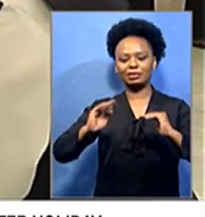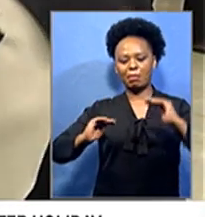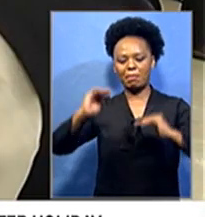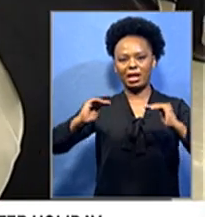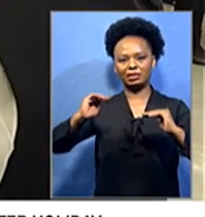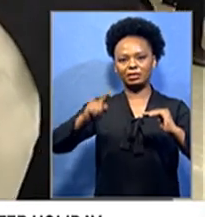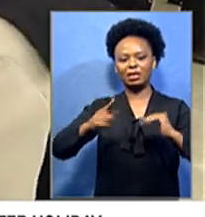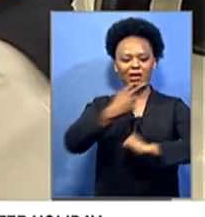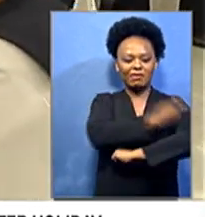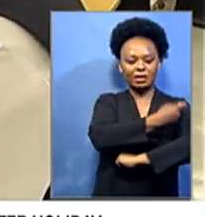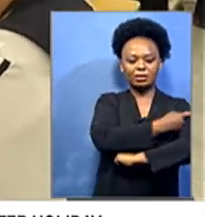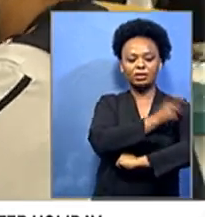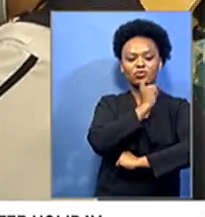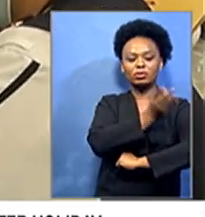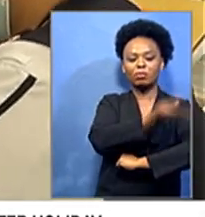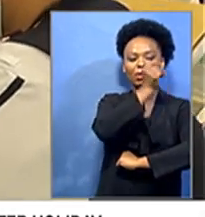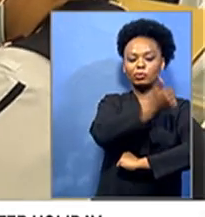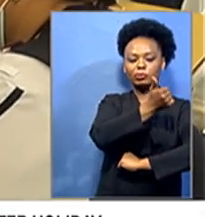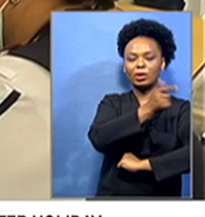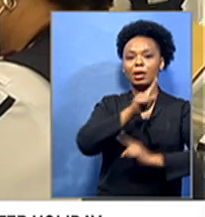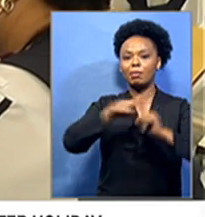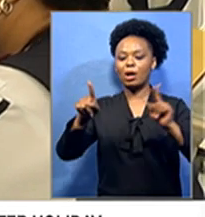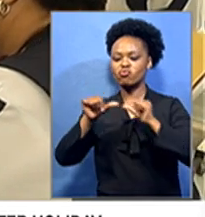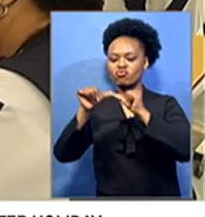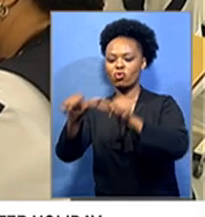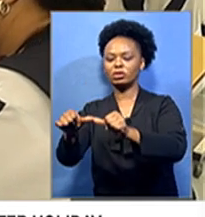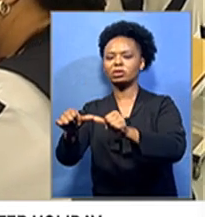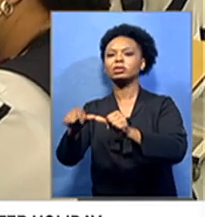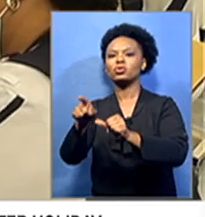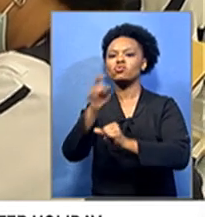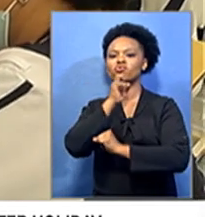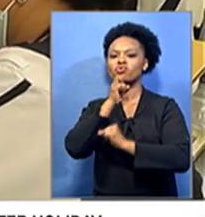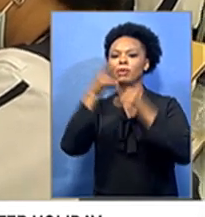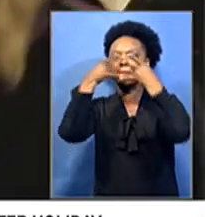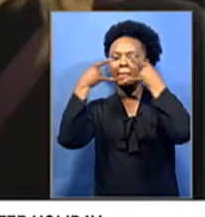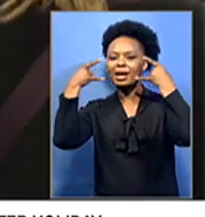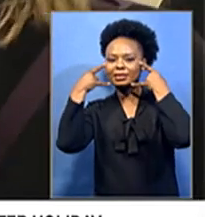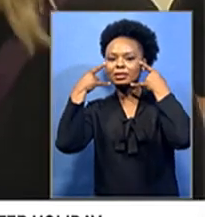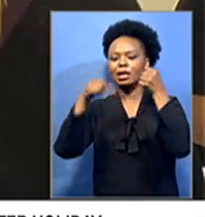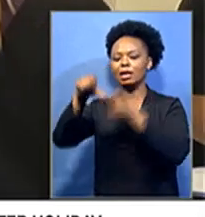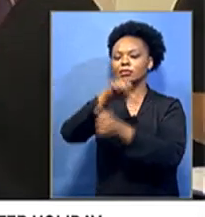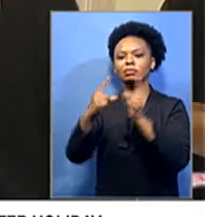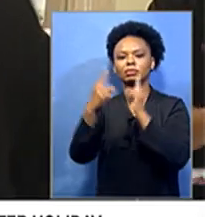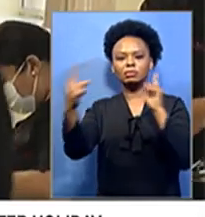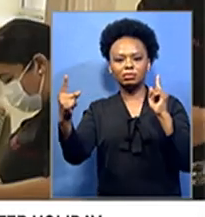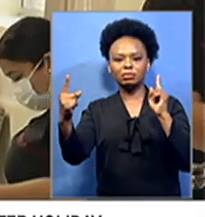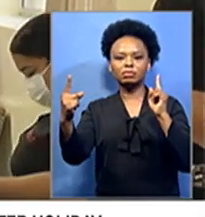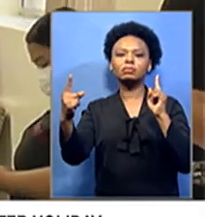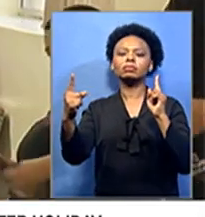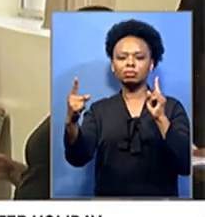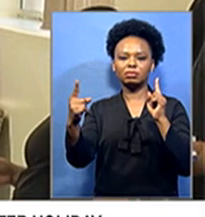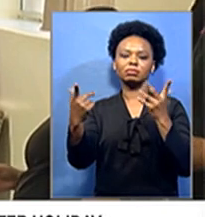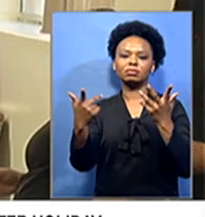vaccines on the one side, but also continue to do use of mass distancing, avoiding overcrowded places, open